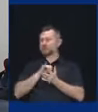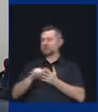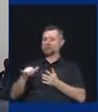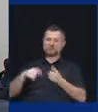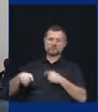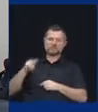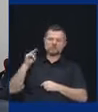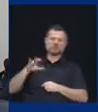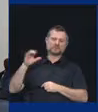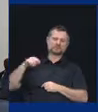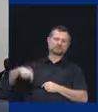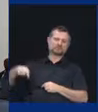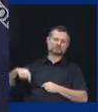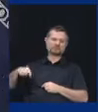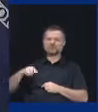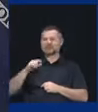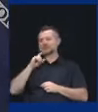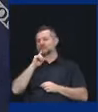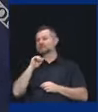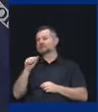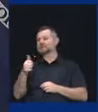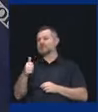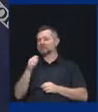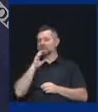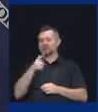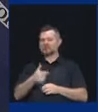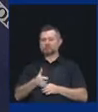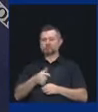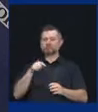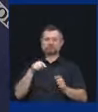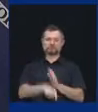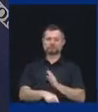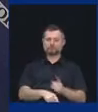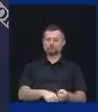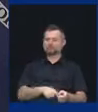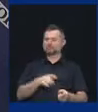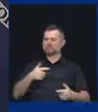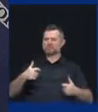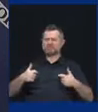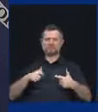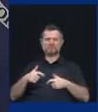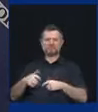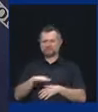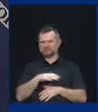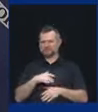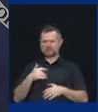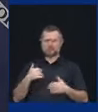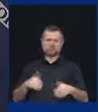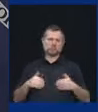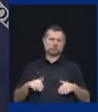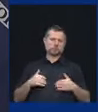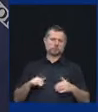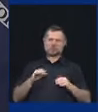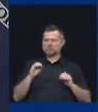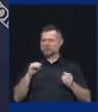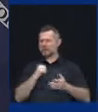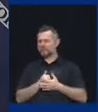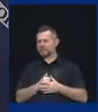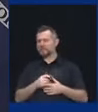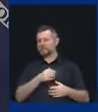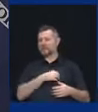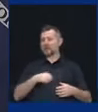weekend in the killing of a 10-year-old, and the gun crimes continue unabated. Nothing seems to help. The mayor of the city of New